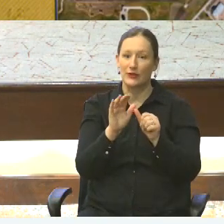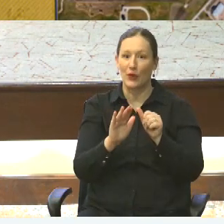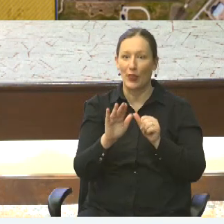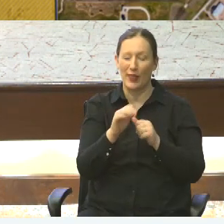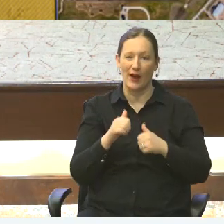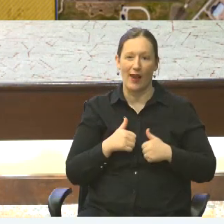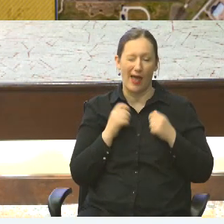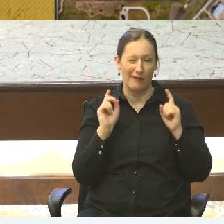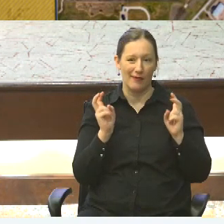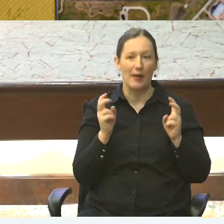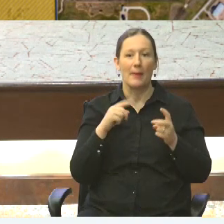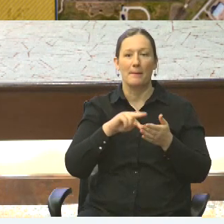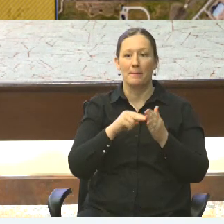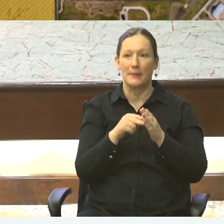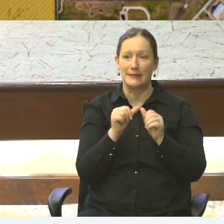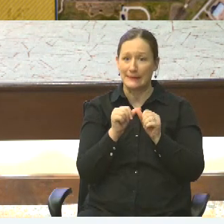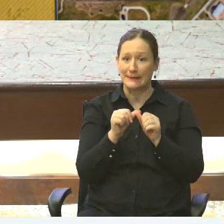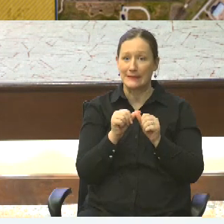condition though.